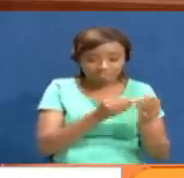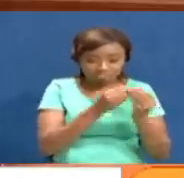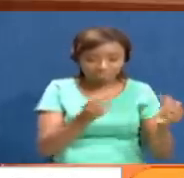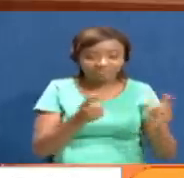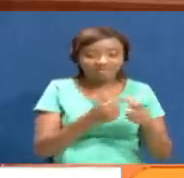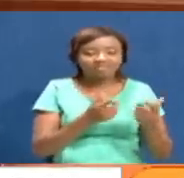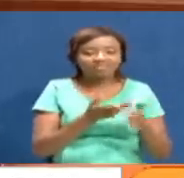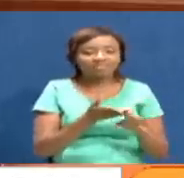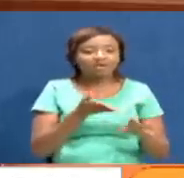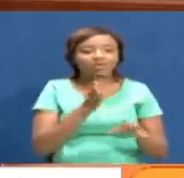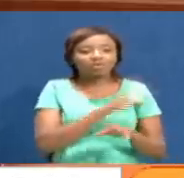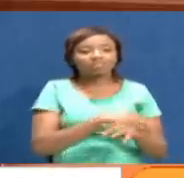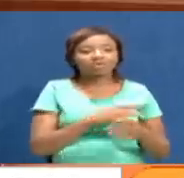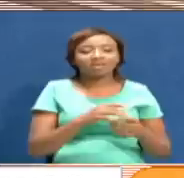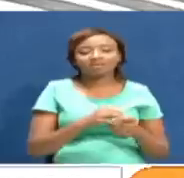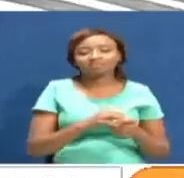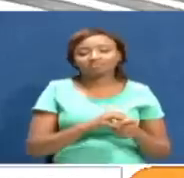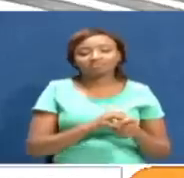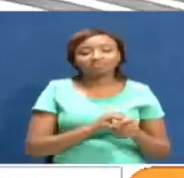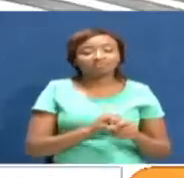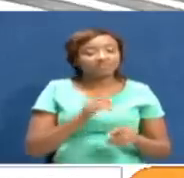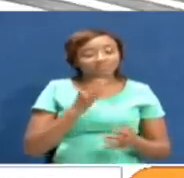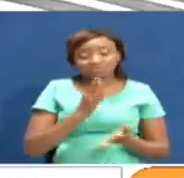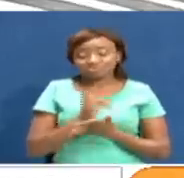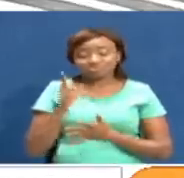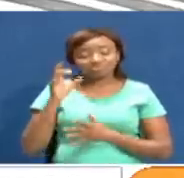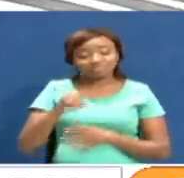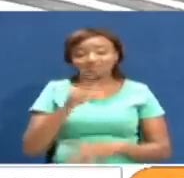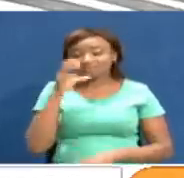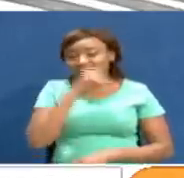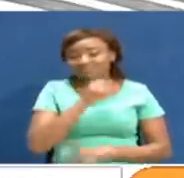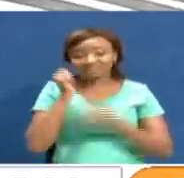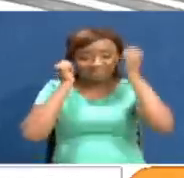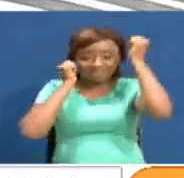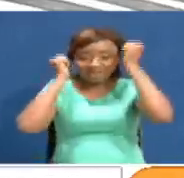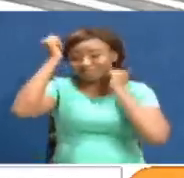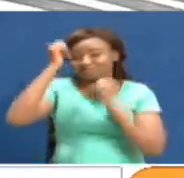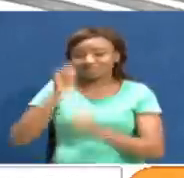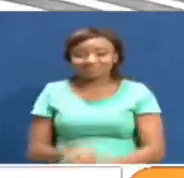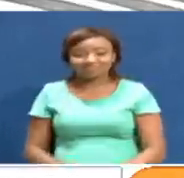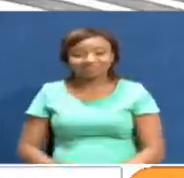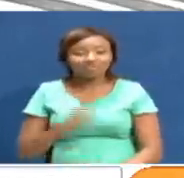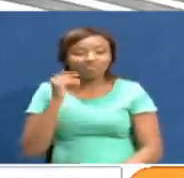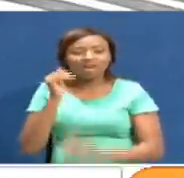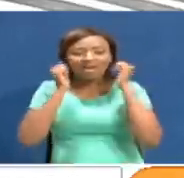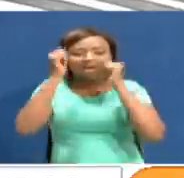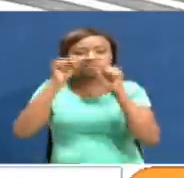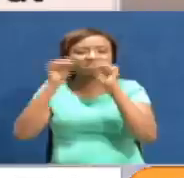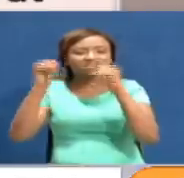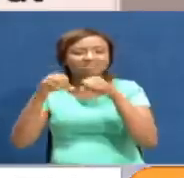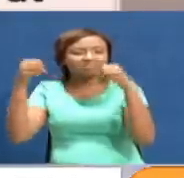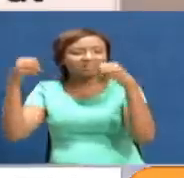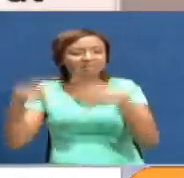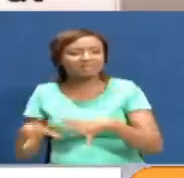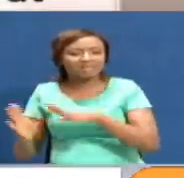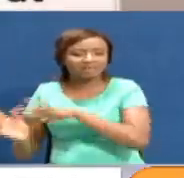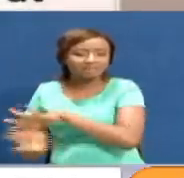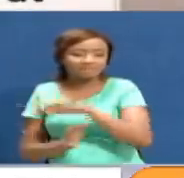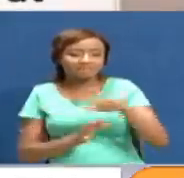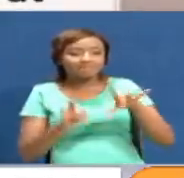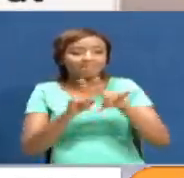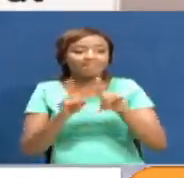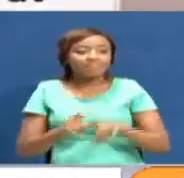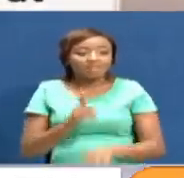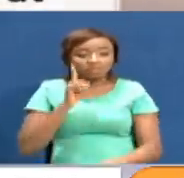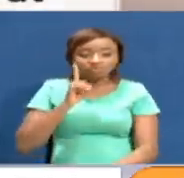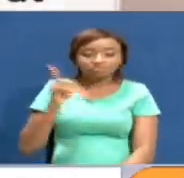back to work. You must miss the military, man. You must miss it. Okay, Wawero says, General, the General